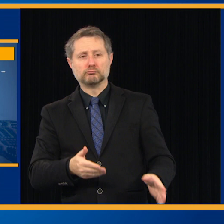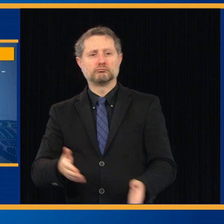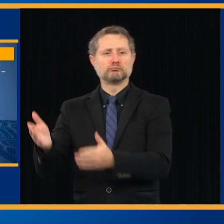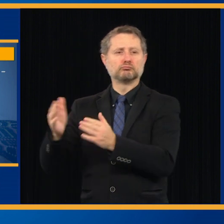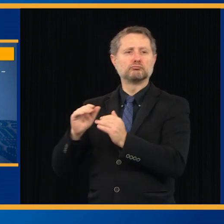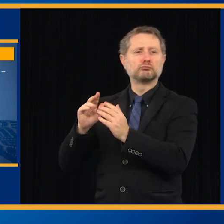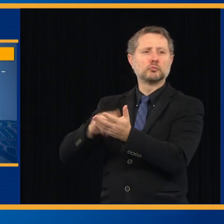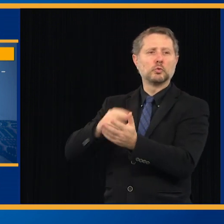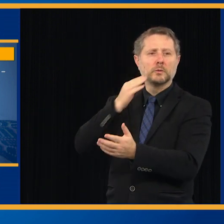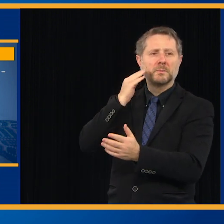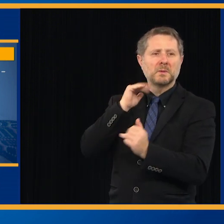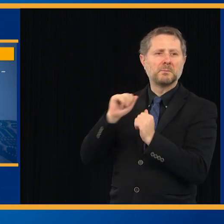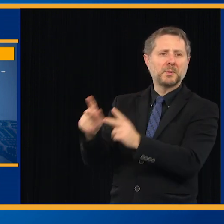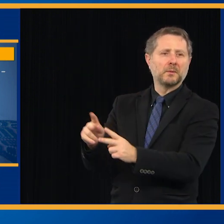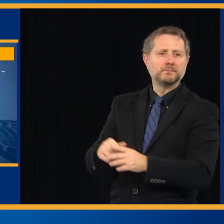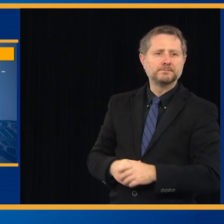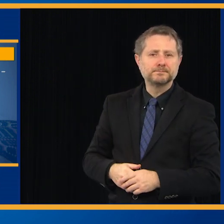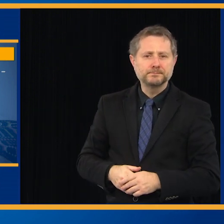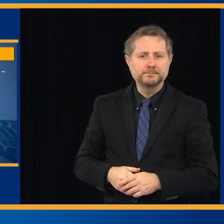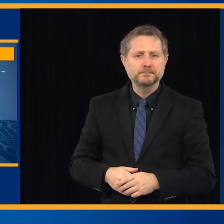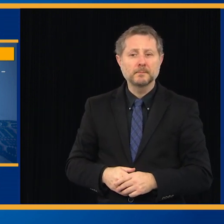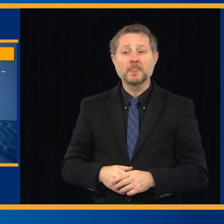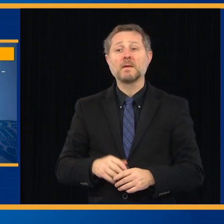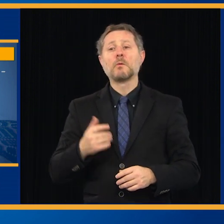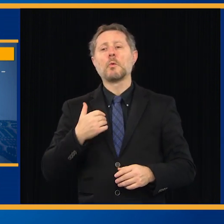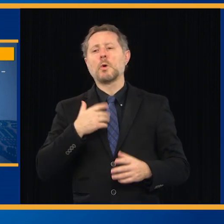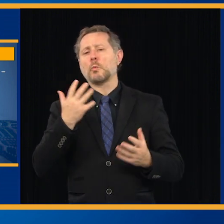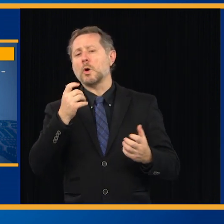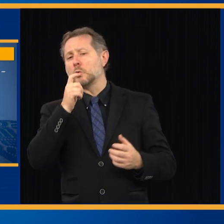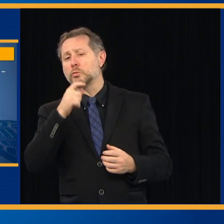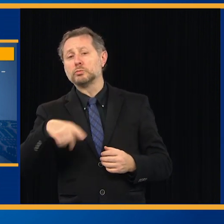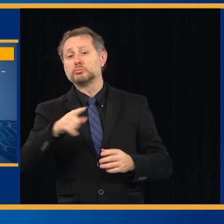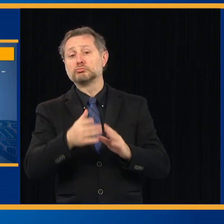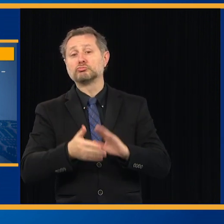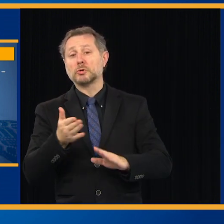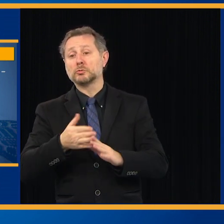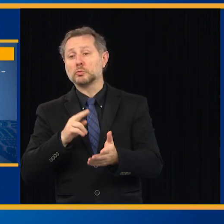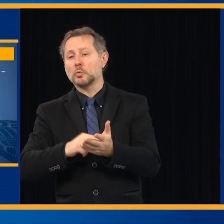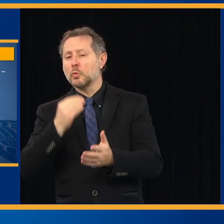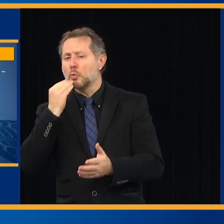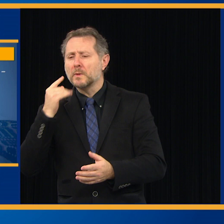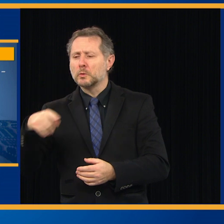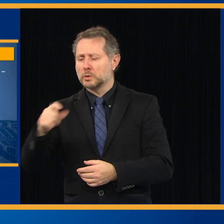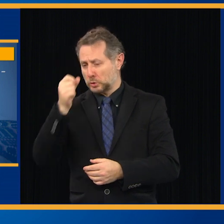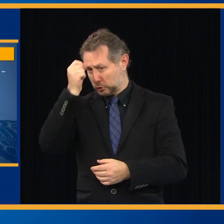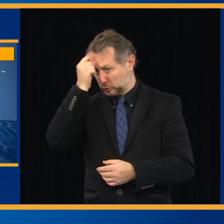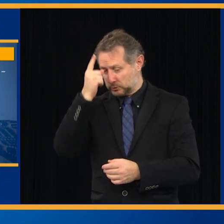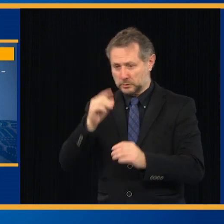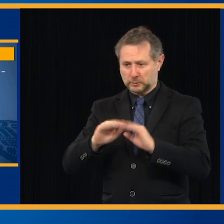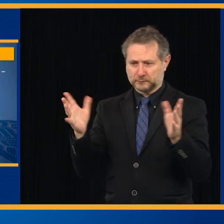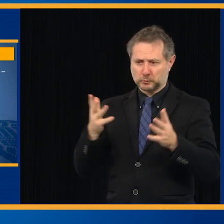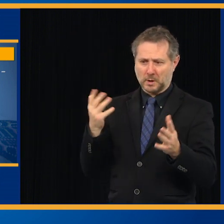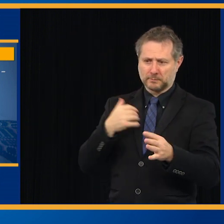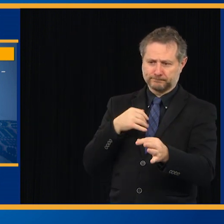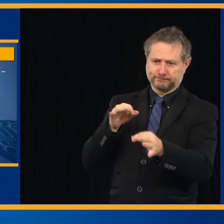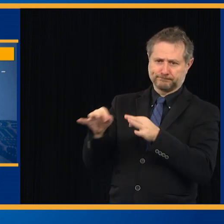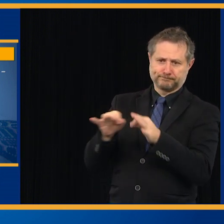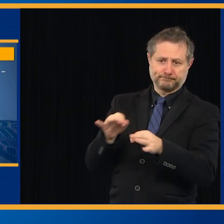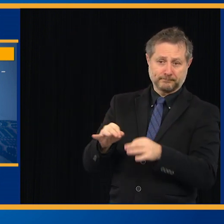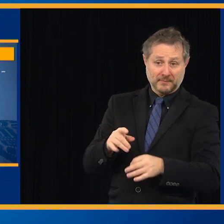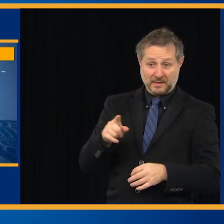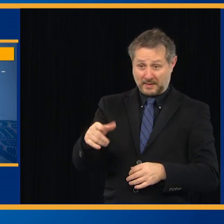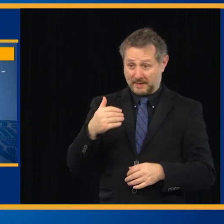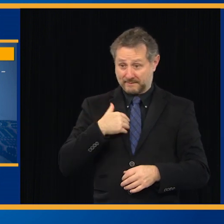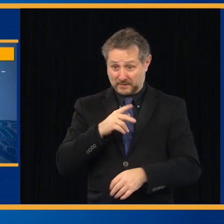Remember, and I want the nursing home operators to understand this, we have alternative facilities for nursing home